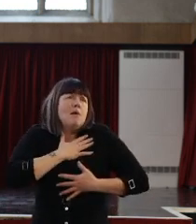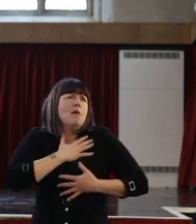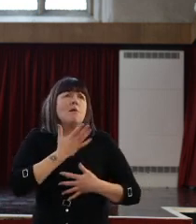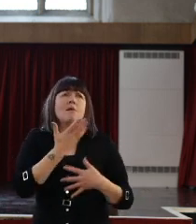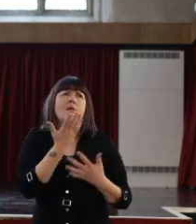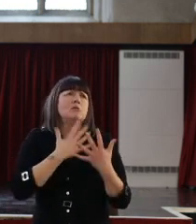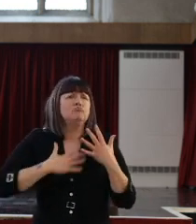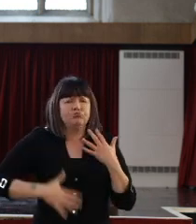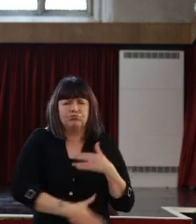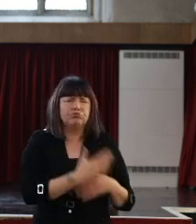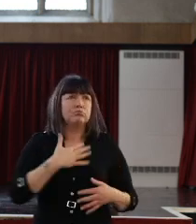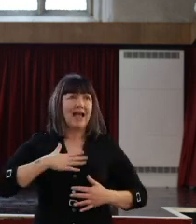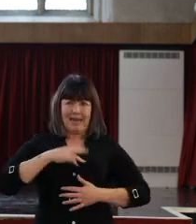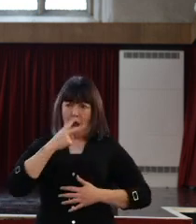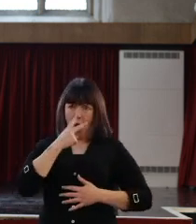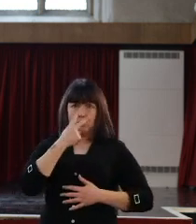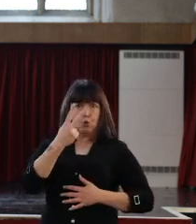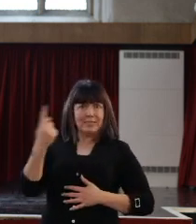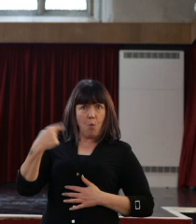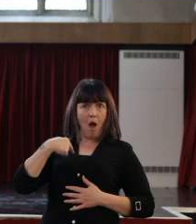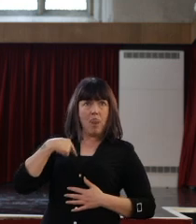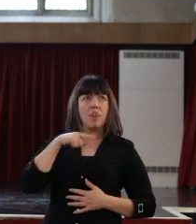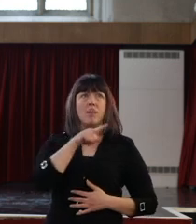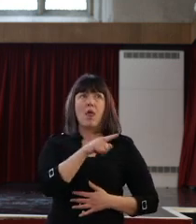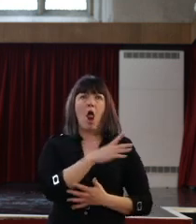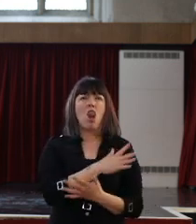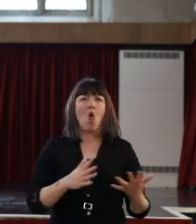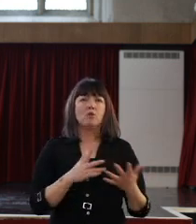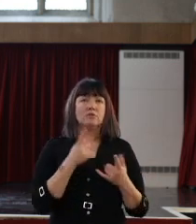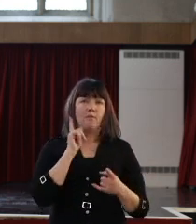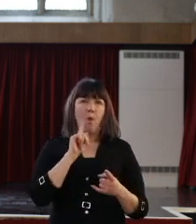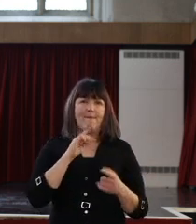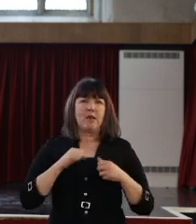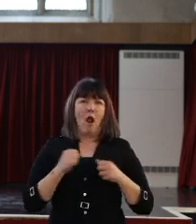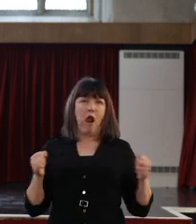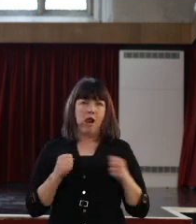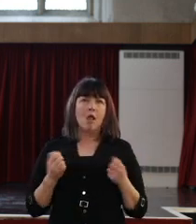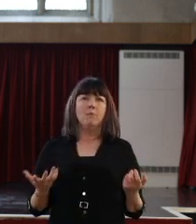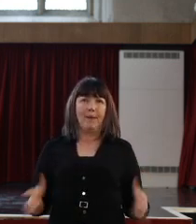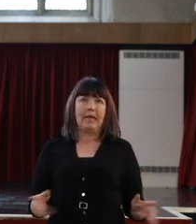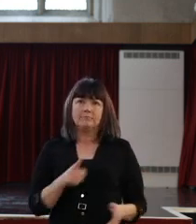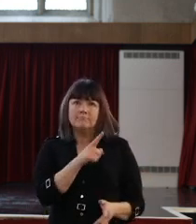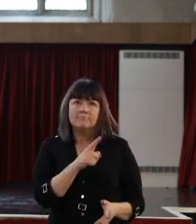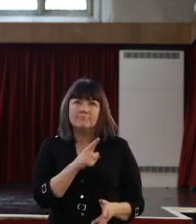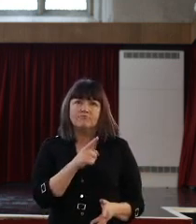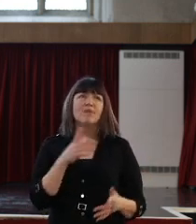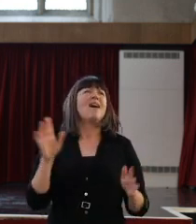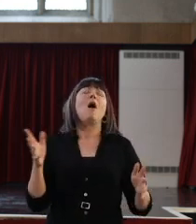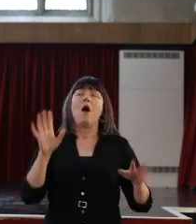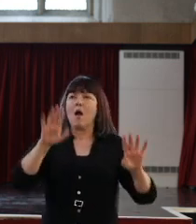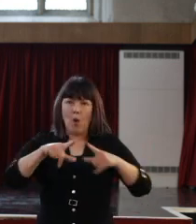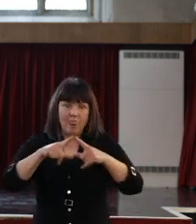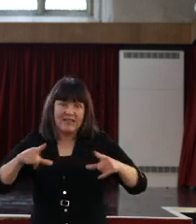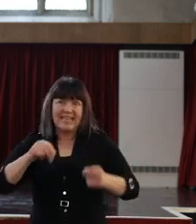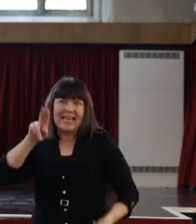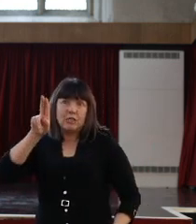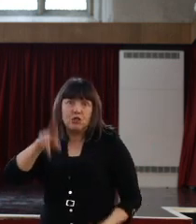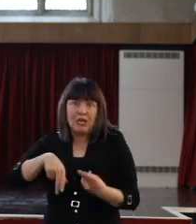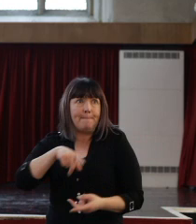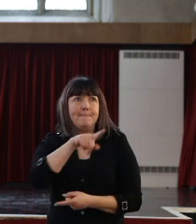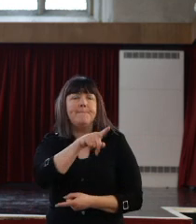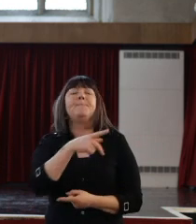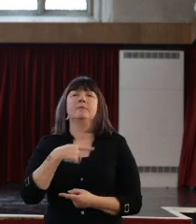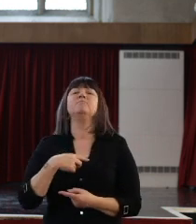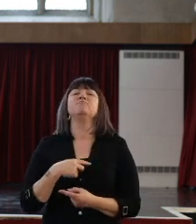importantly, to this 21-year-old, they had shed loads of female nudity. So I'd also buy the cheapest tickets for the very back row of